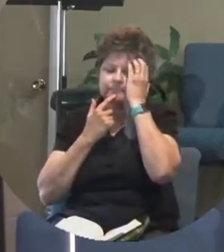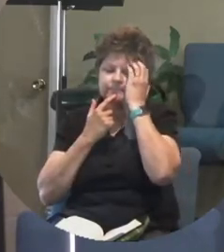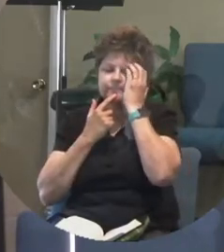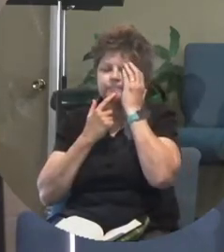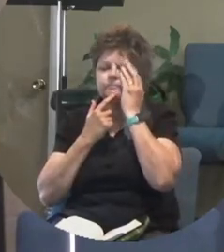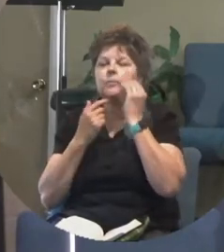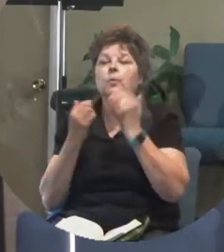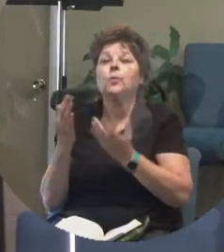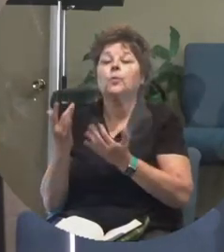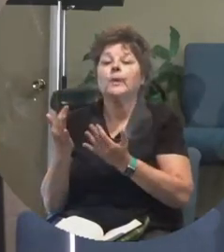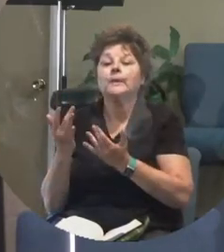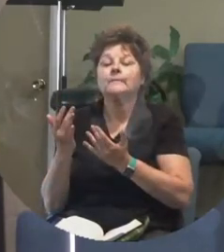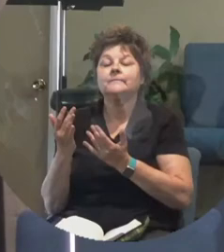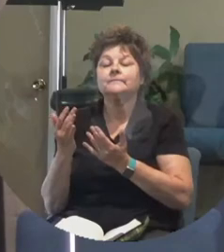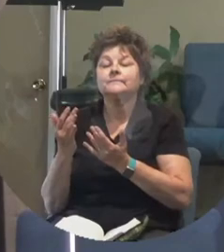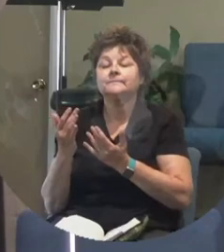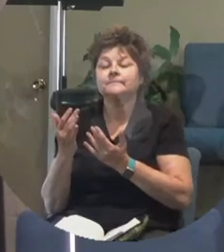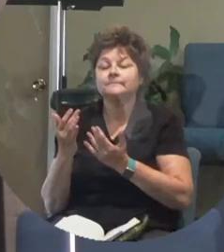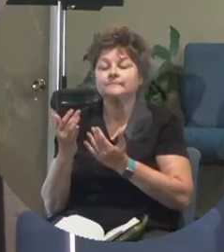wait.